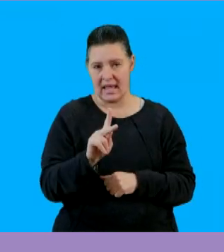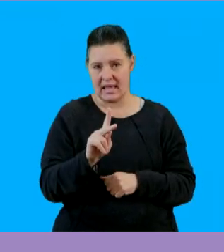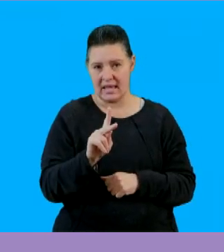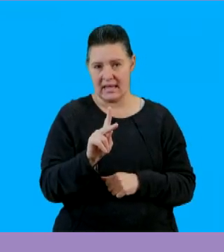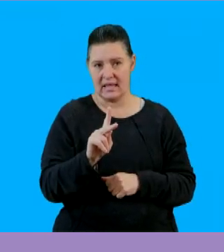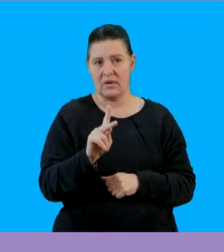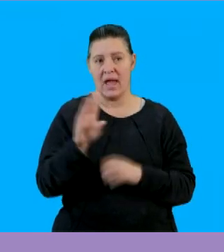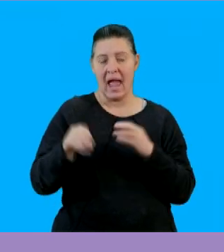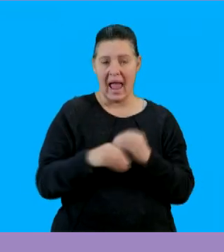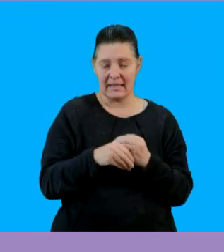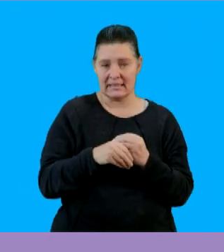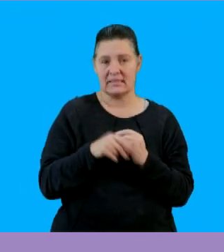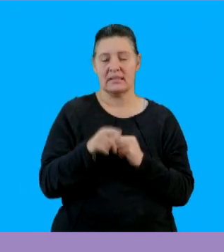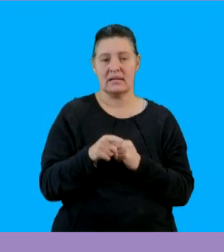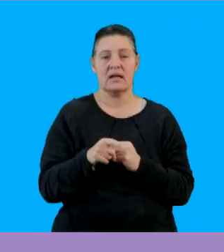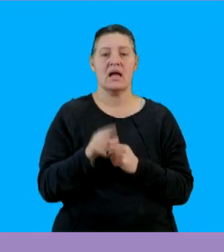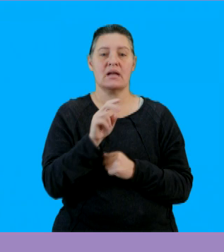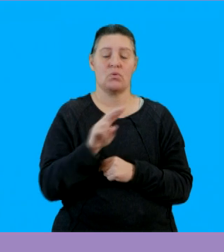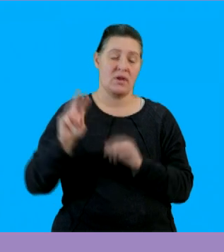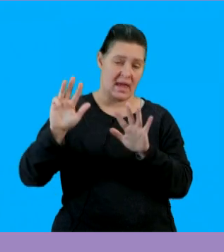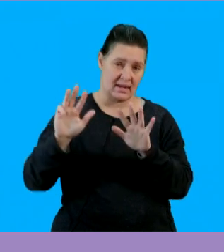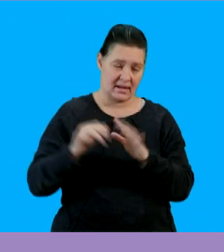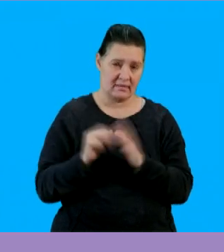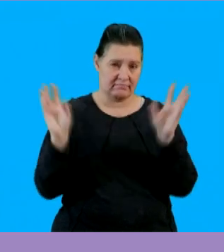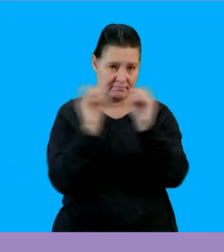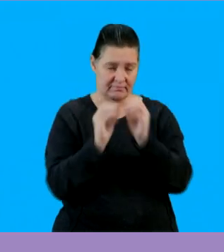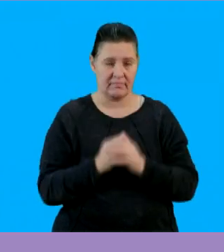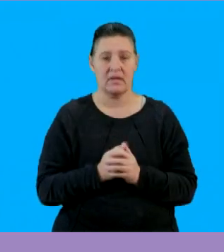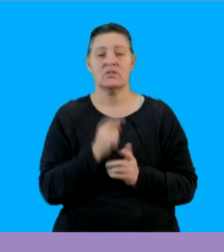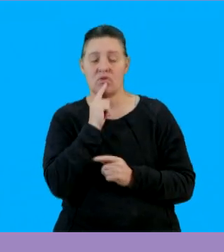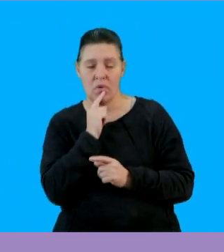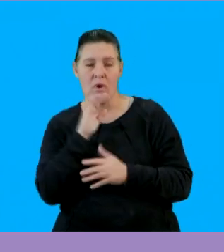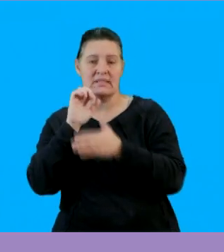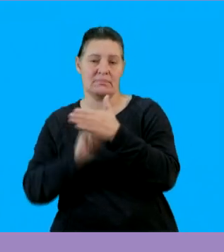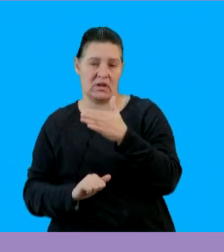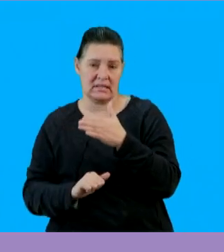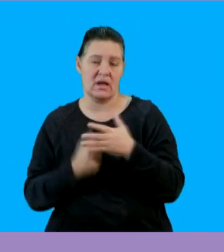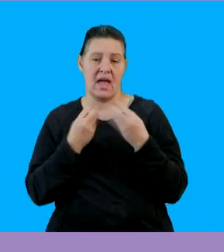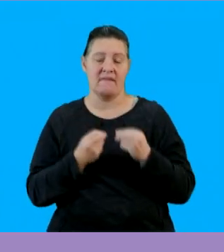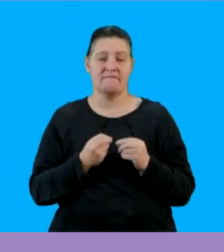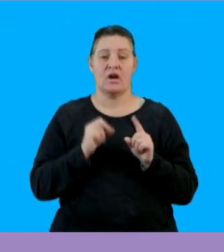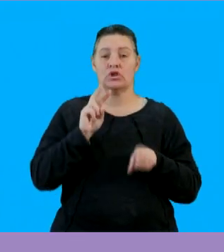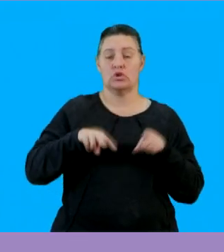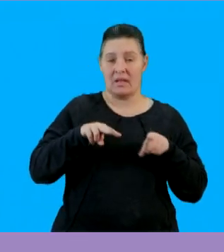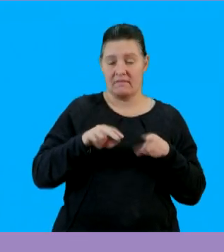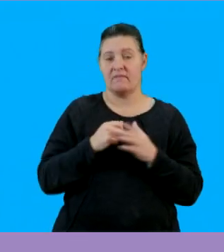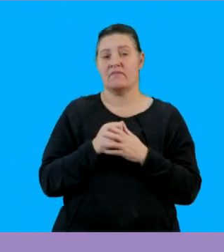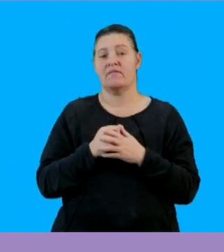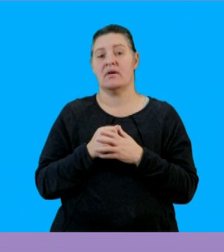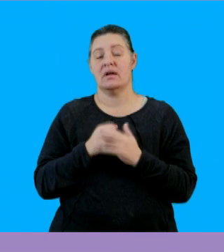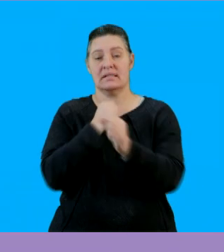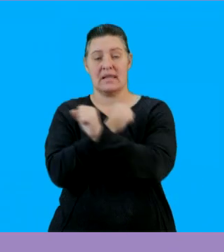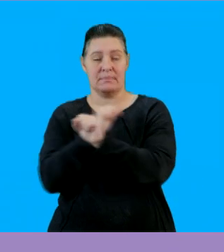10k. We add the exponents. That is exponent 9. Then we are subtracting. We have